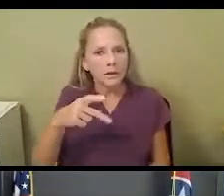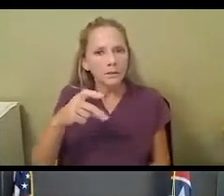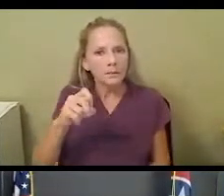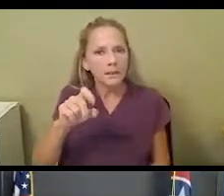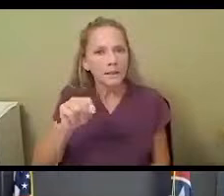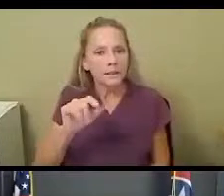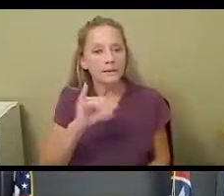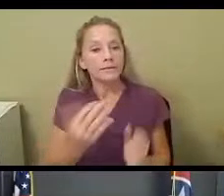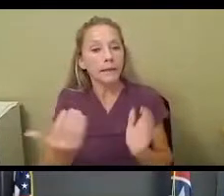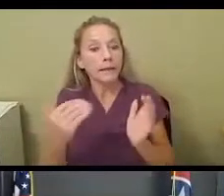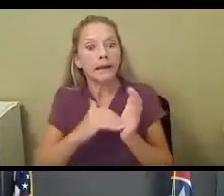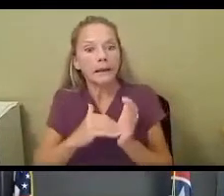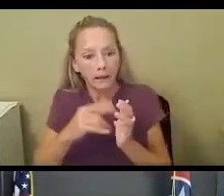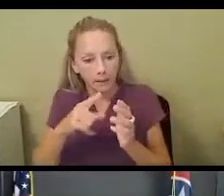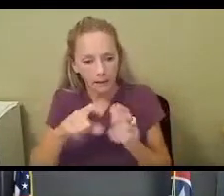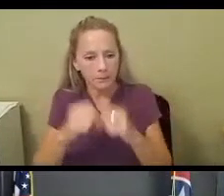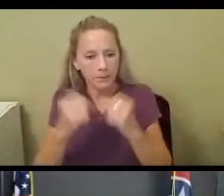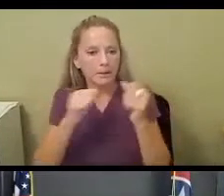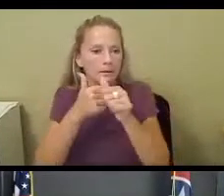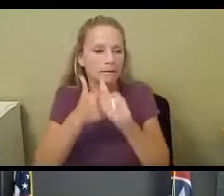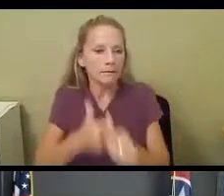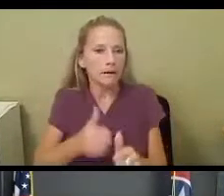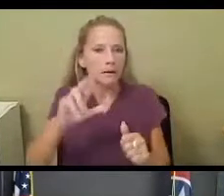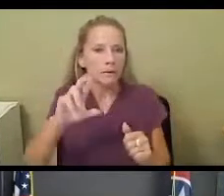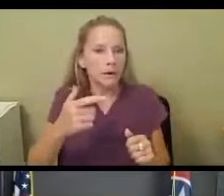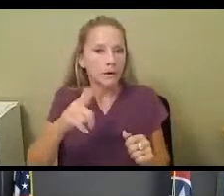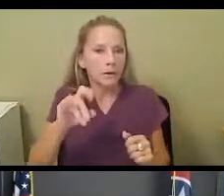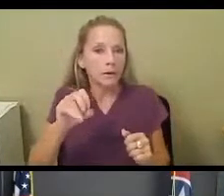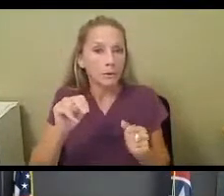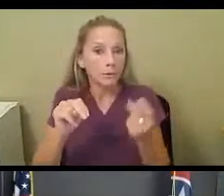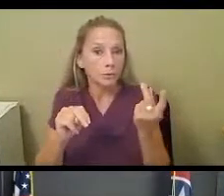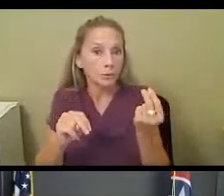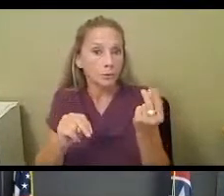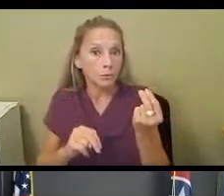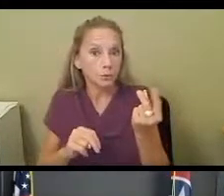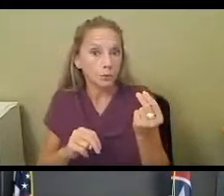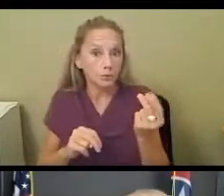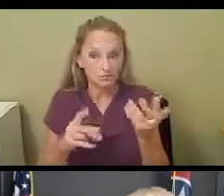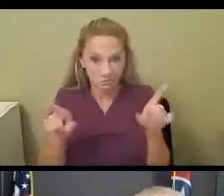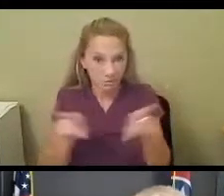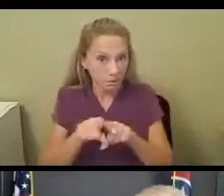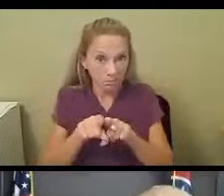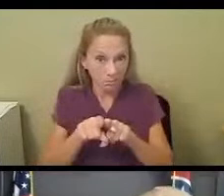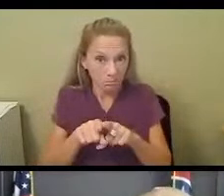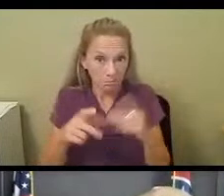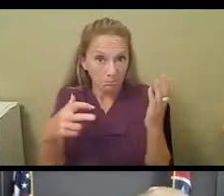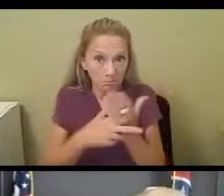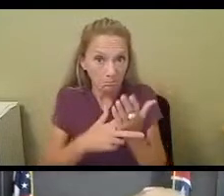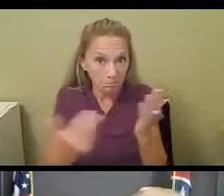anything different in that? Or is that just handled the same way?